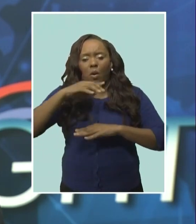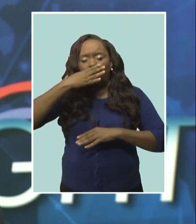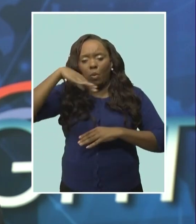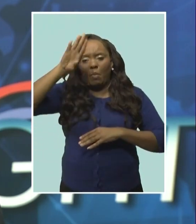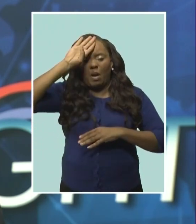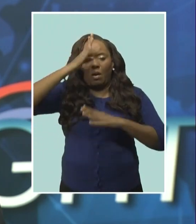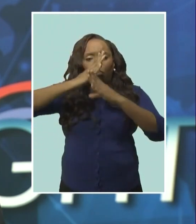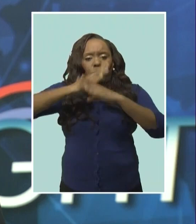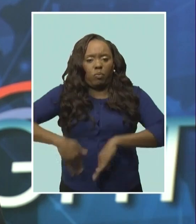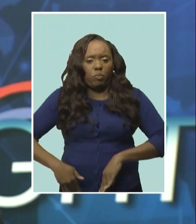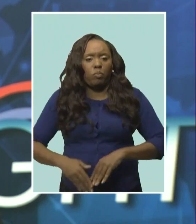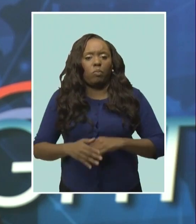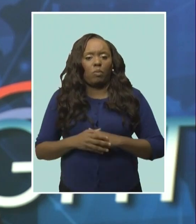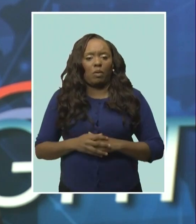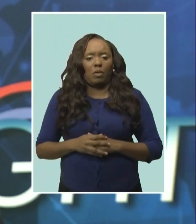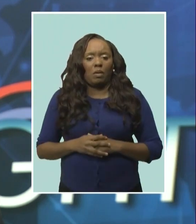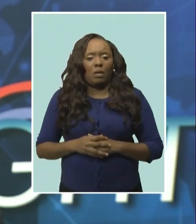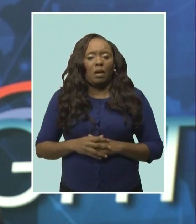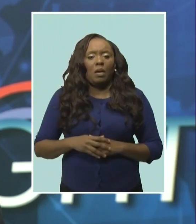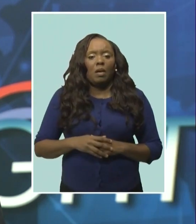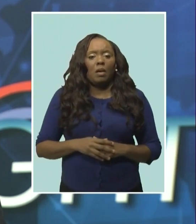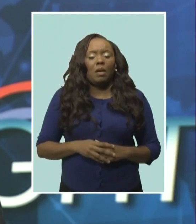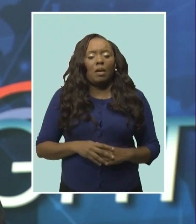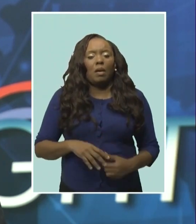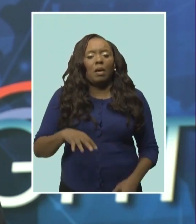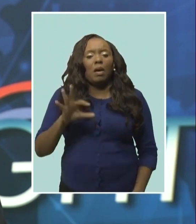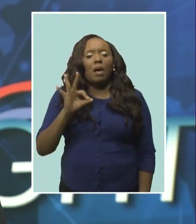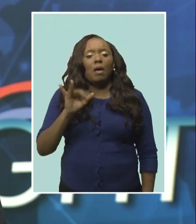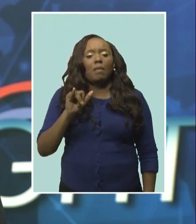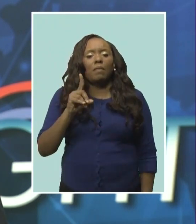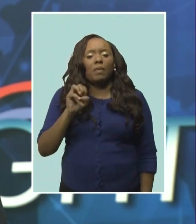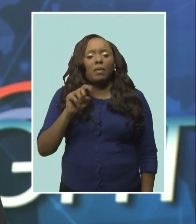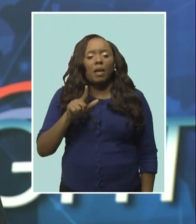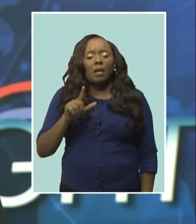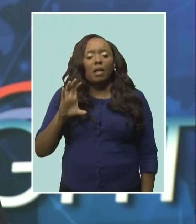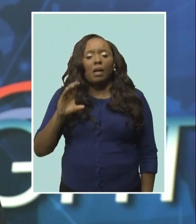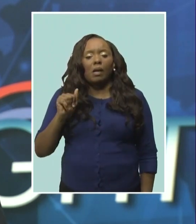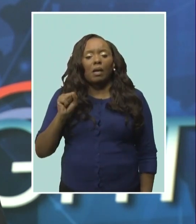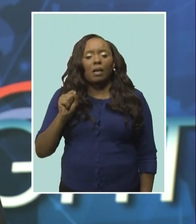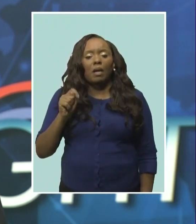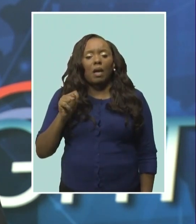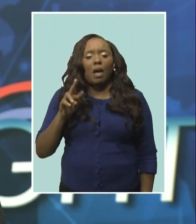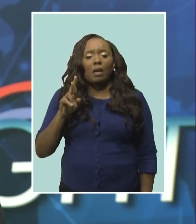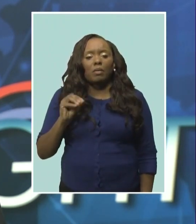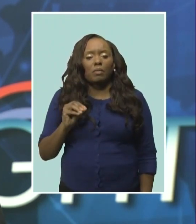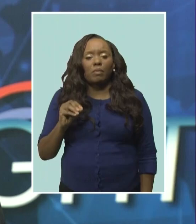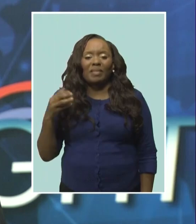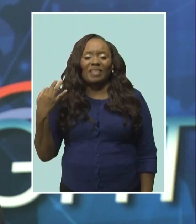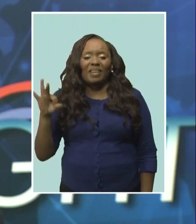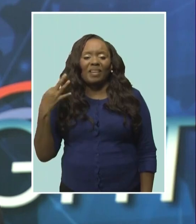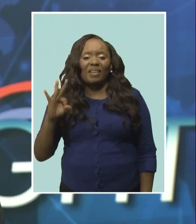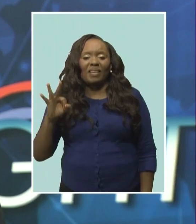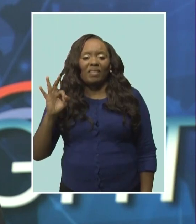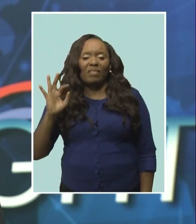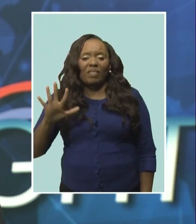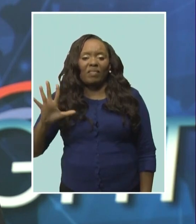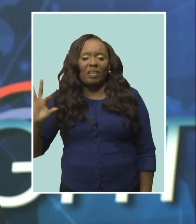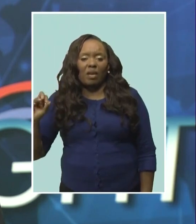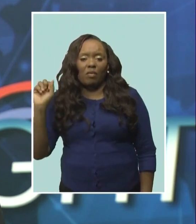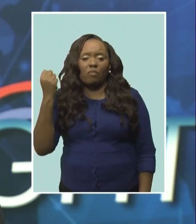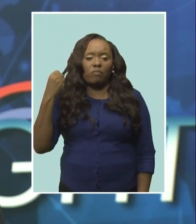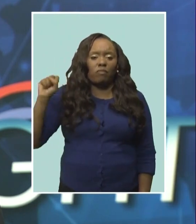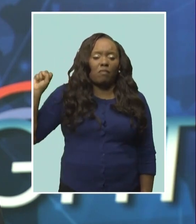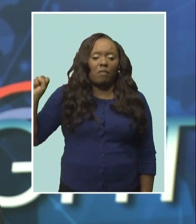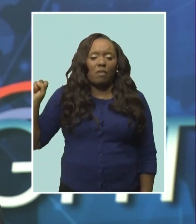following Fidel Castro's 1959 revolution and has remained largely unchanged, though some elements were stiffened by